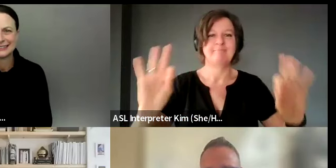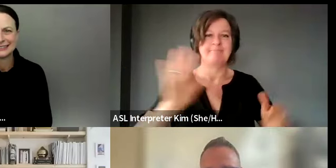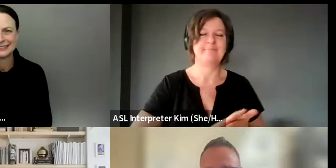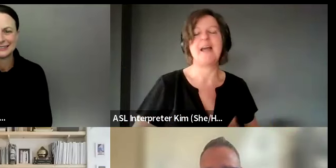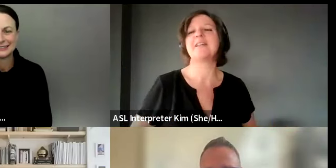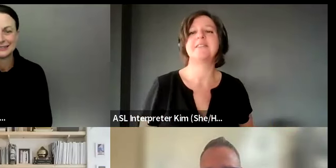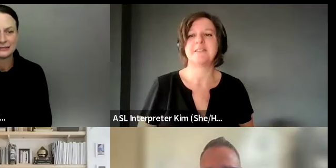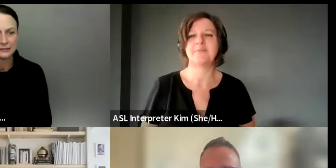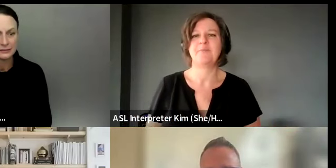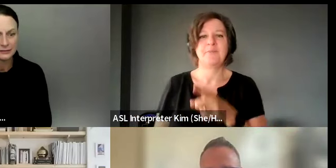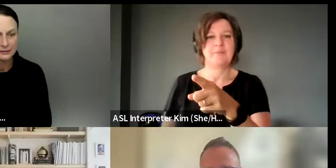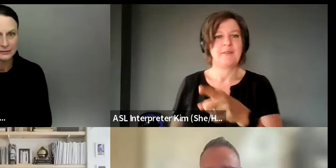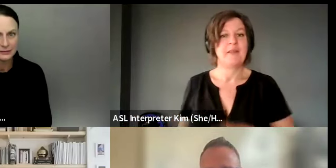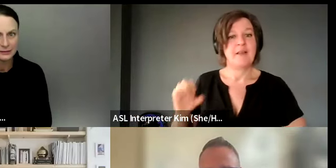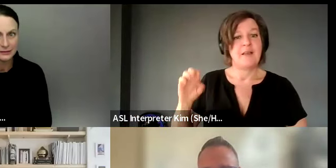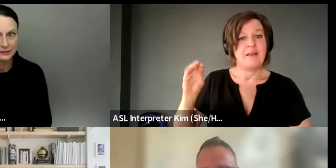Emmanuel, you are good?